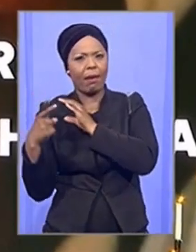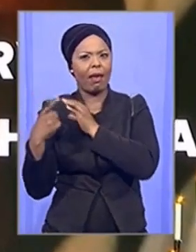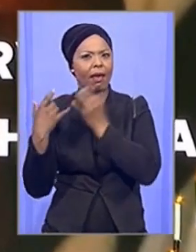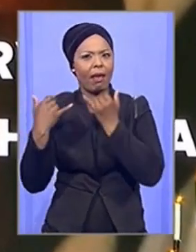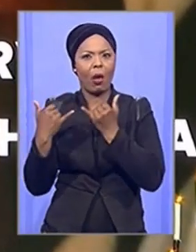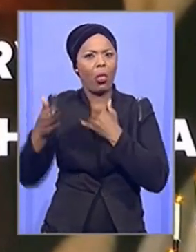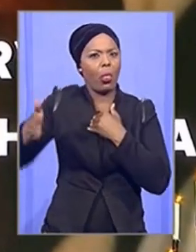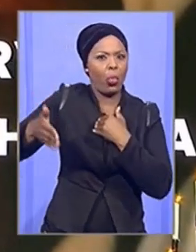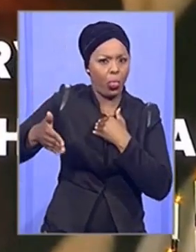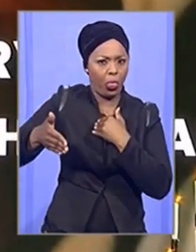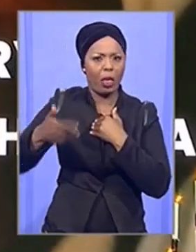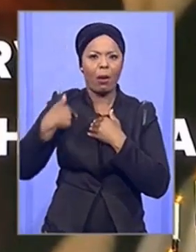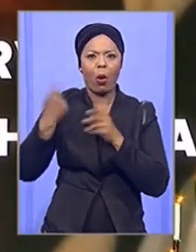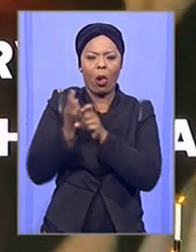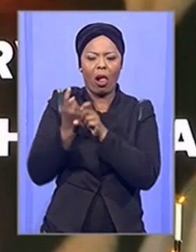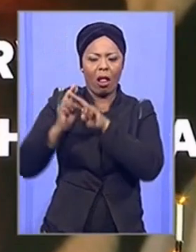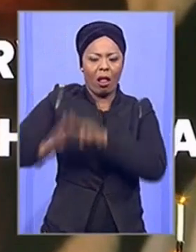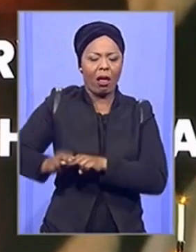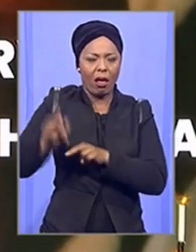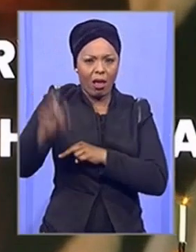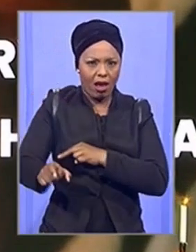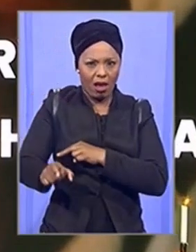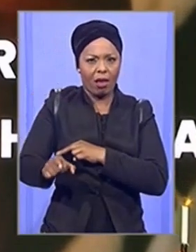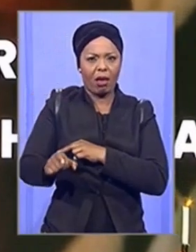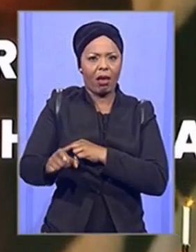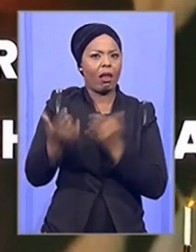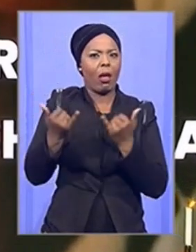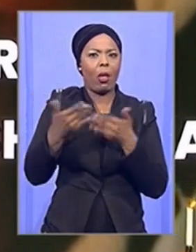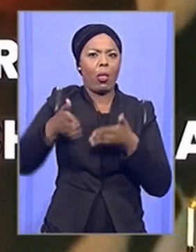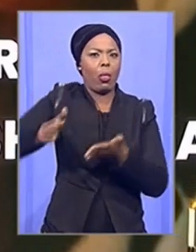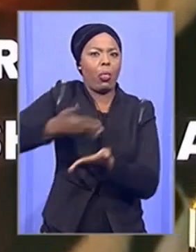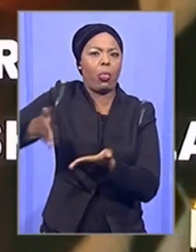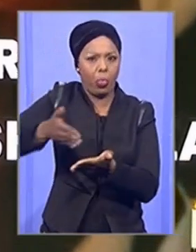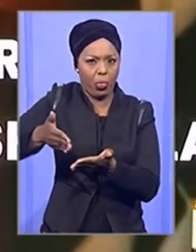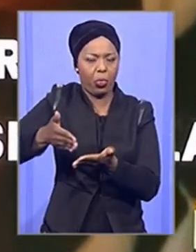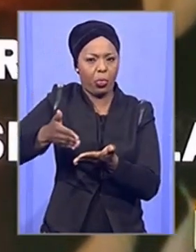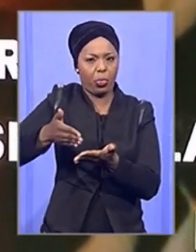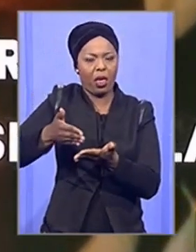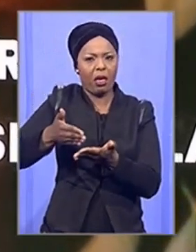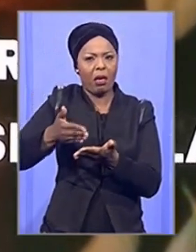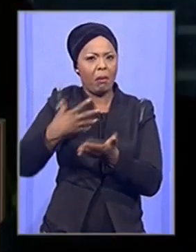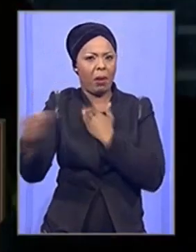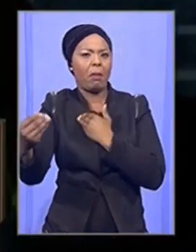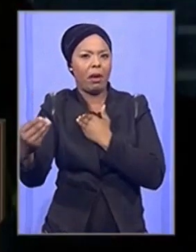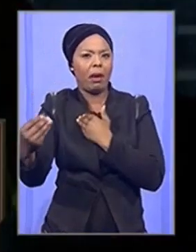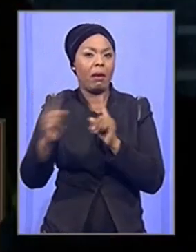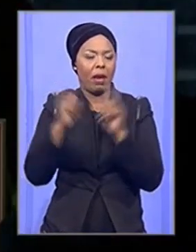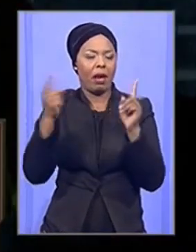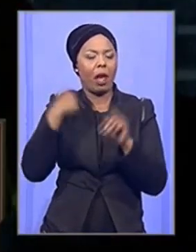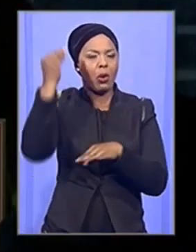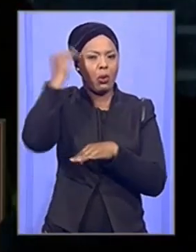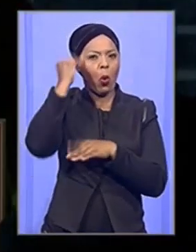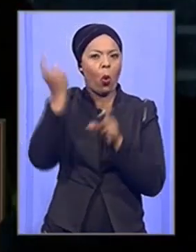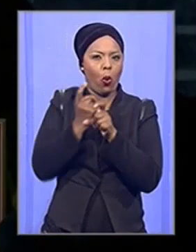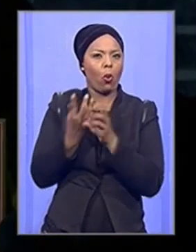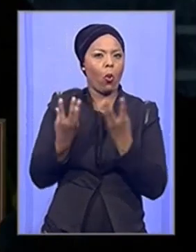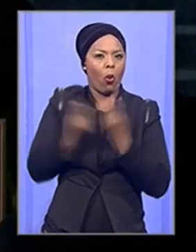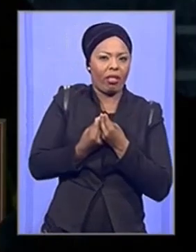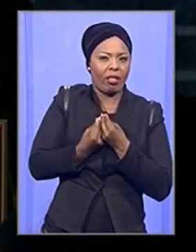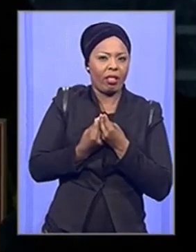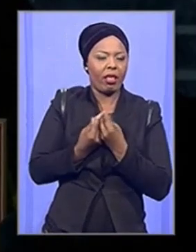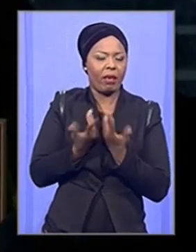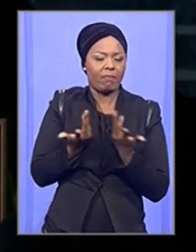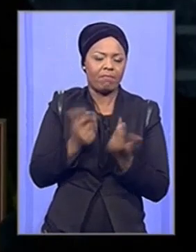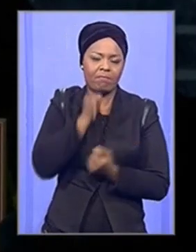armor, is daunting, but I know that he's always with me. Meloko le sehlopha